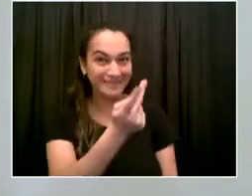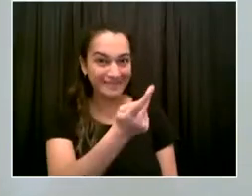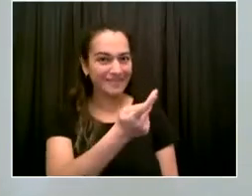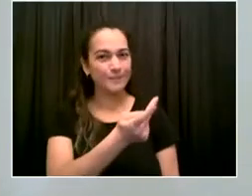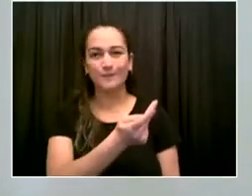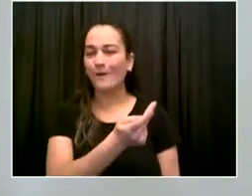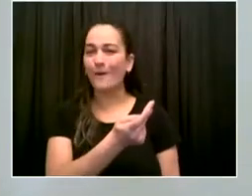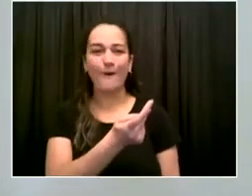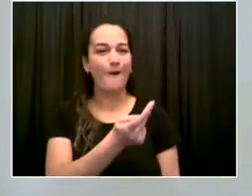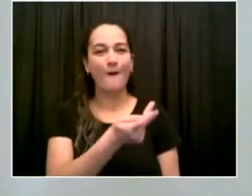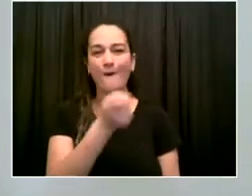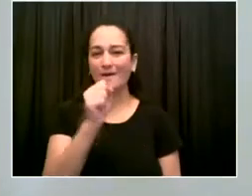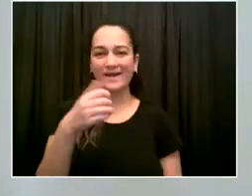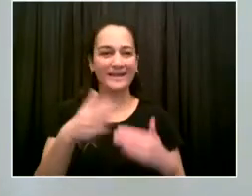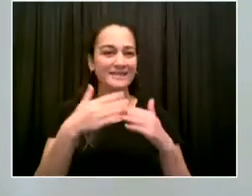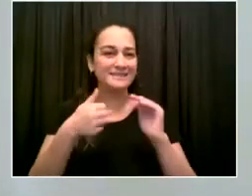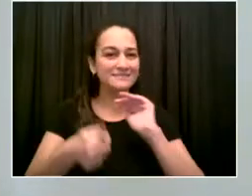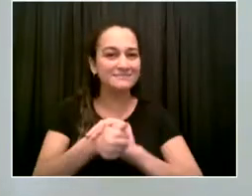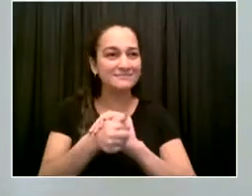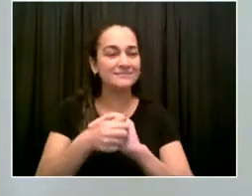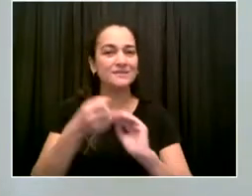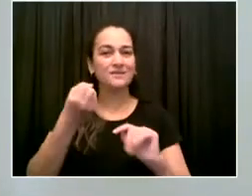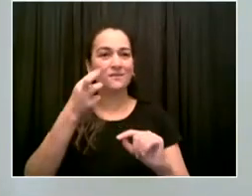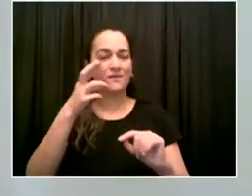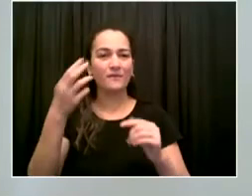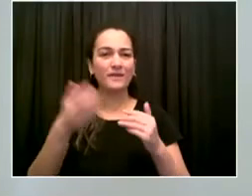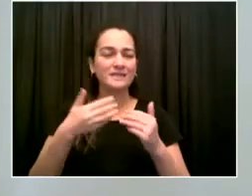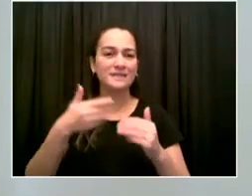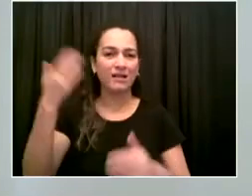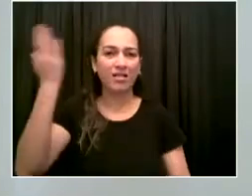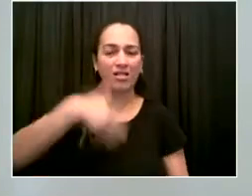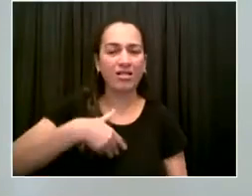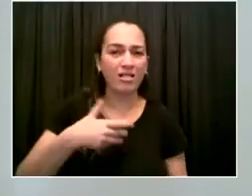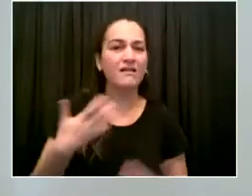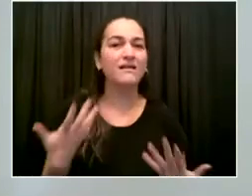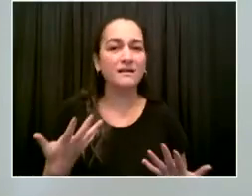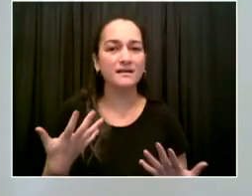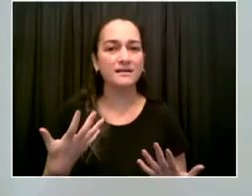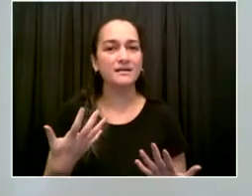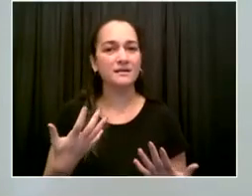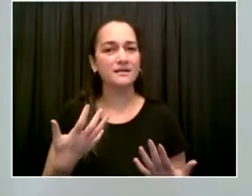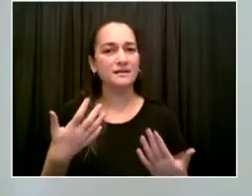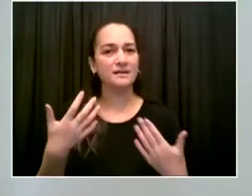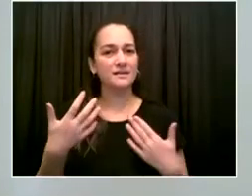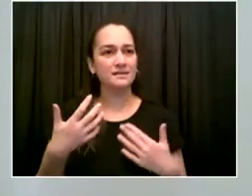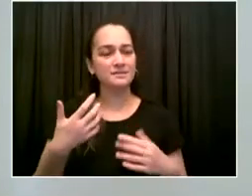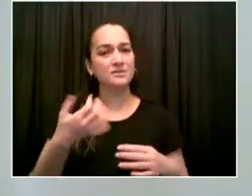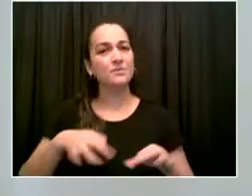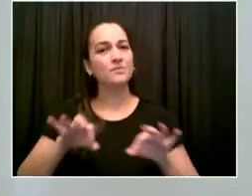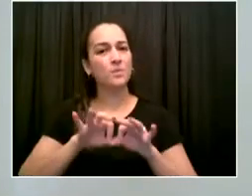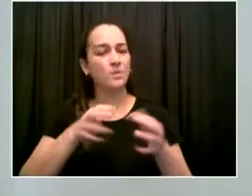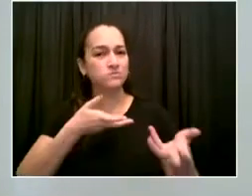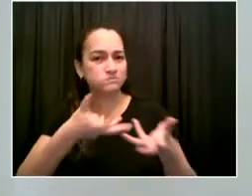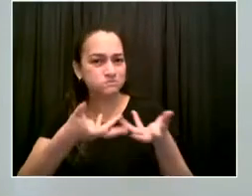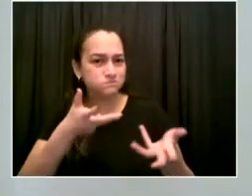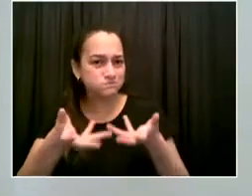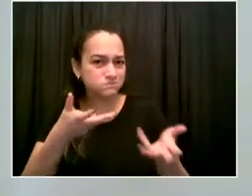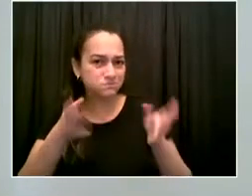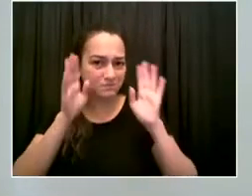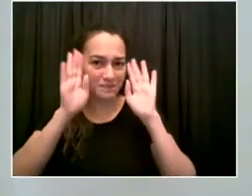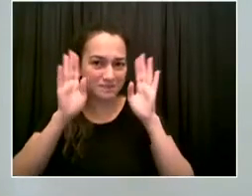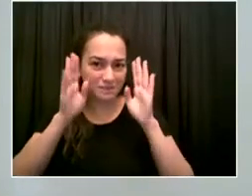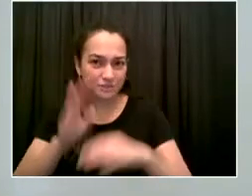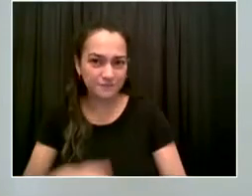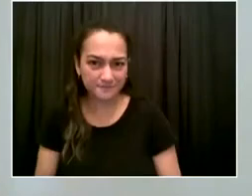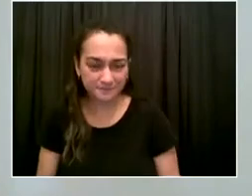more people getting the support they need and us as a city recognizing and destigmatizing those needs so that our children and our families really get